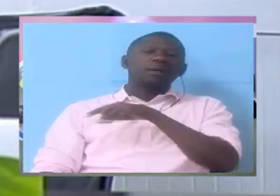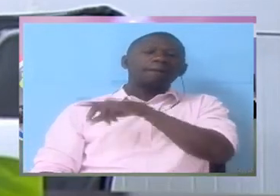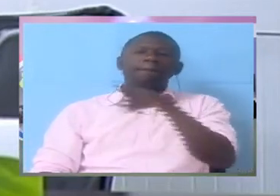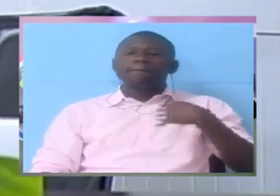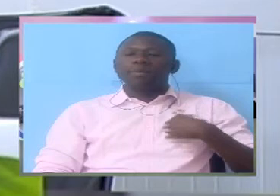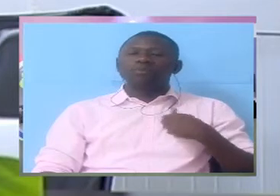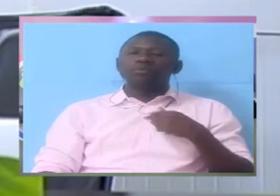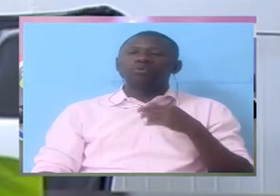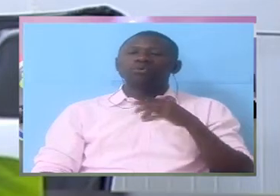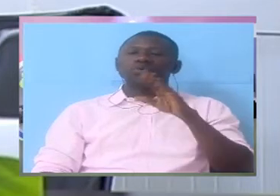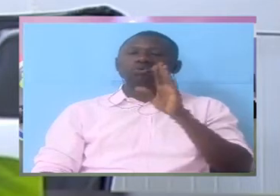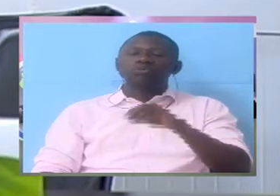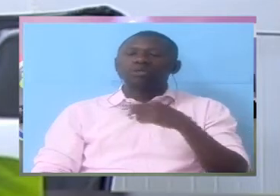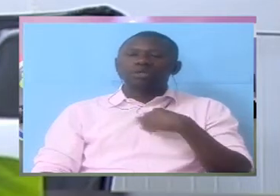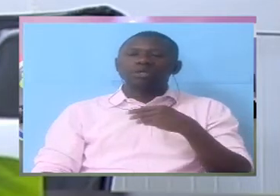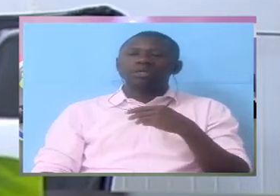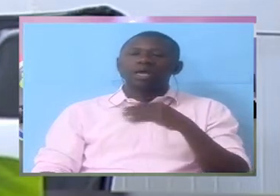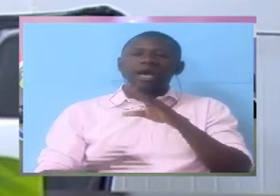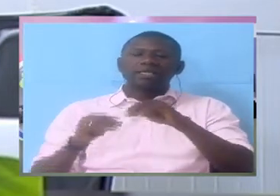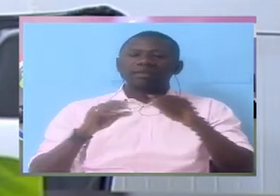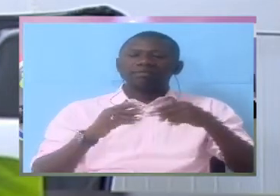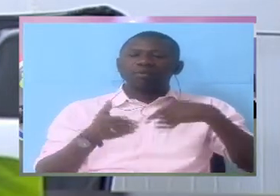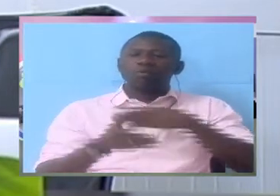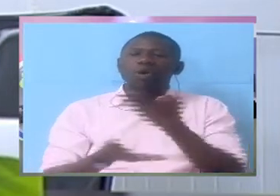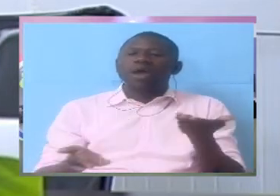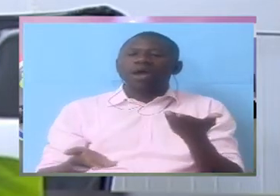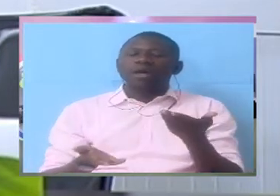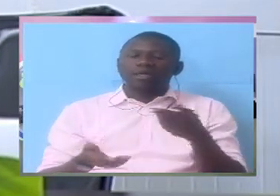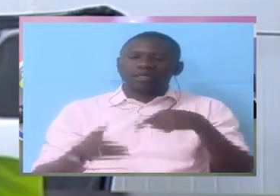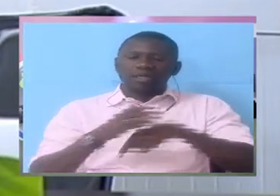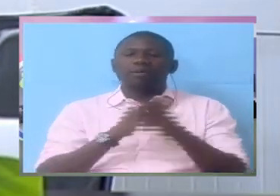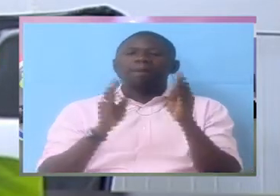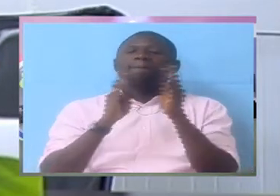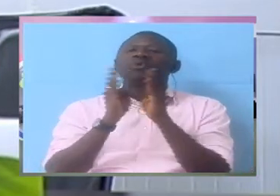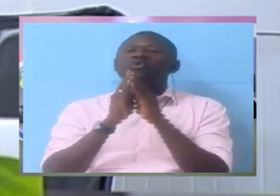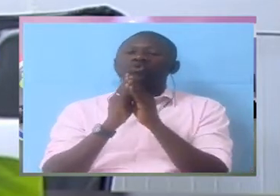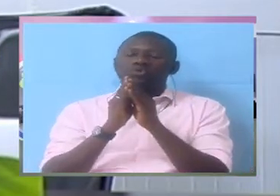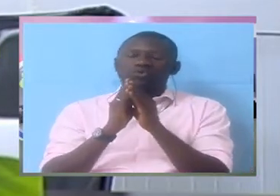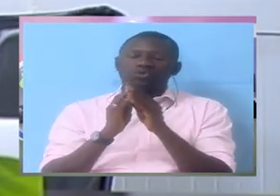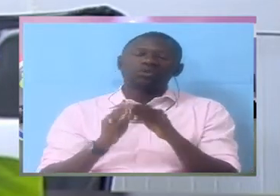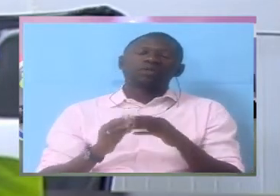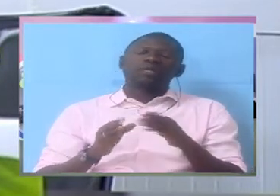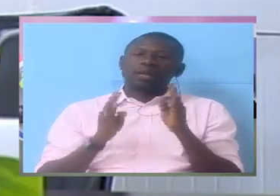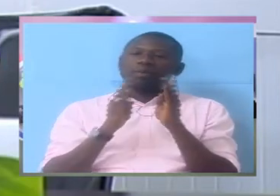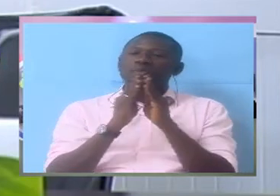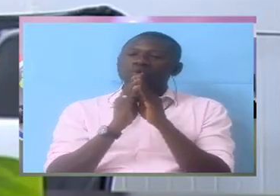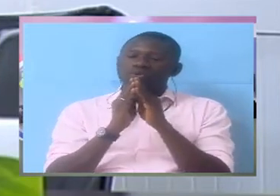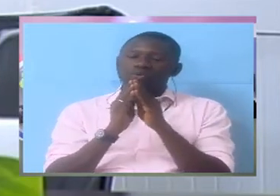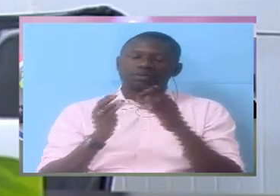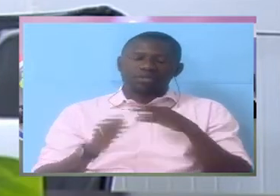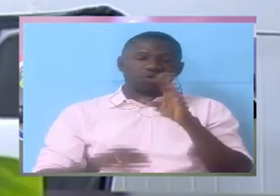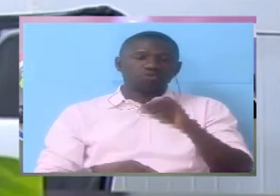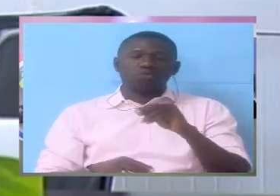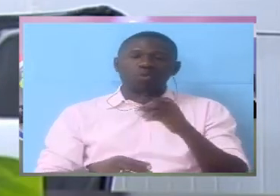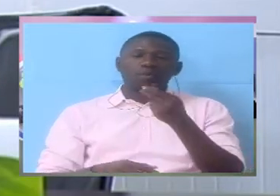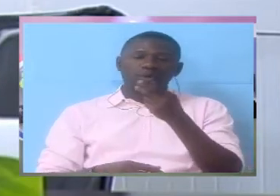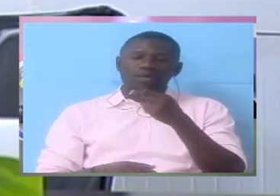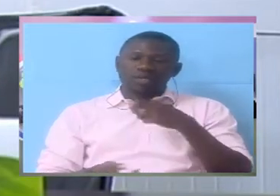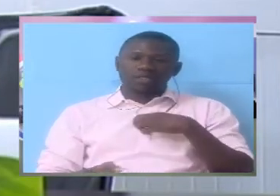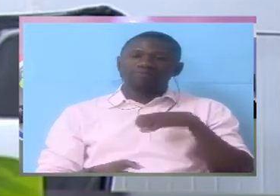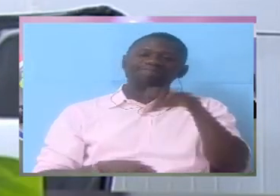They do money doubling and counterfeiting. So we went